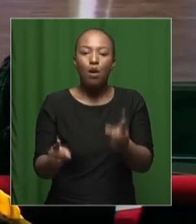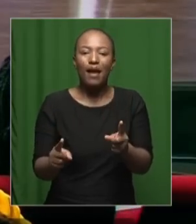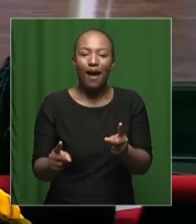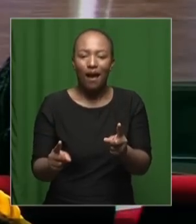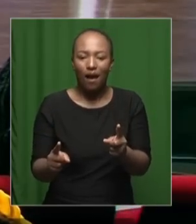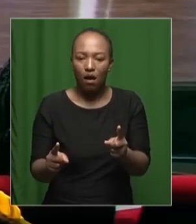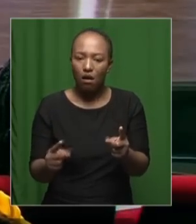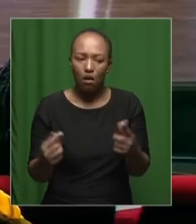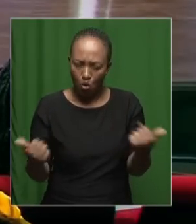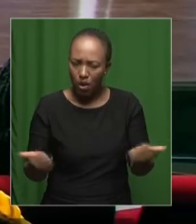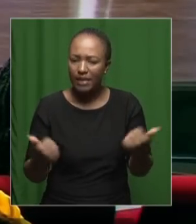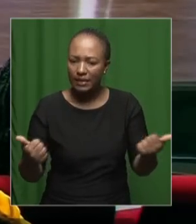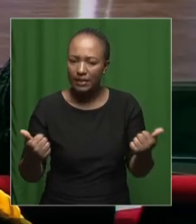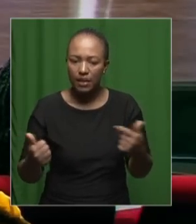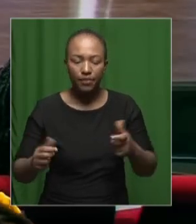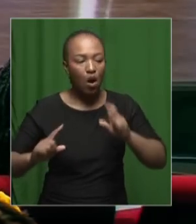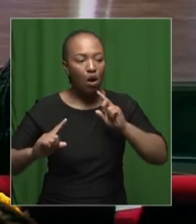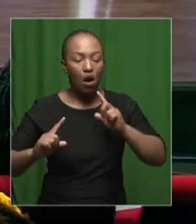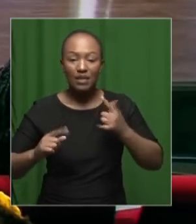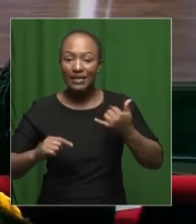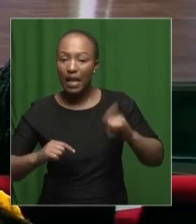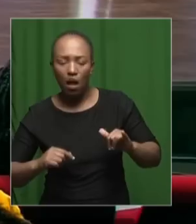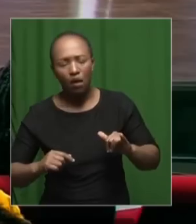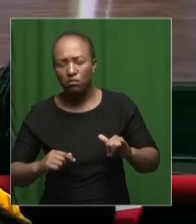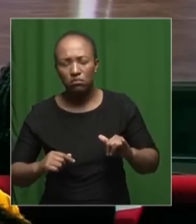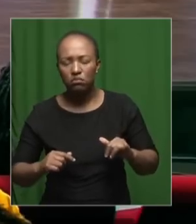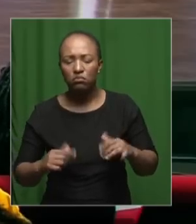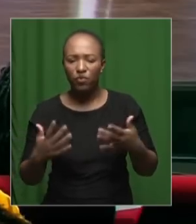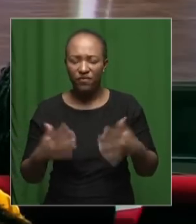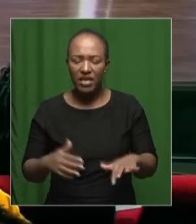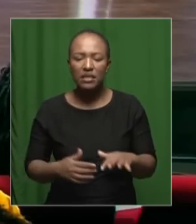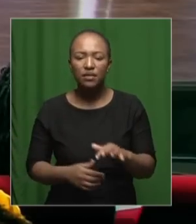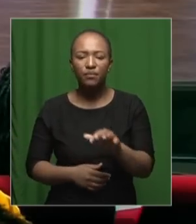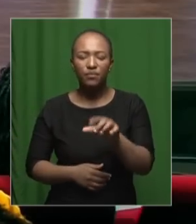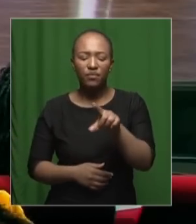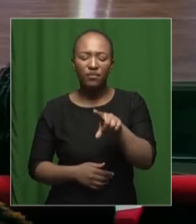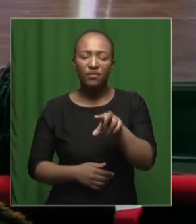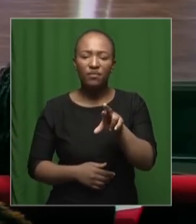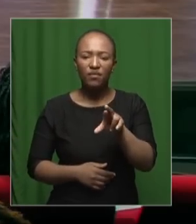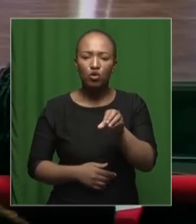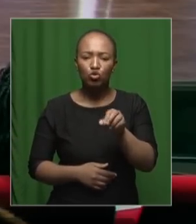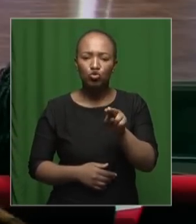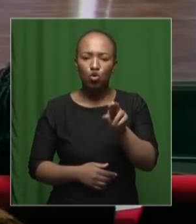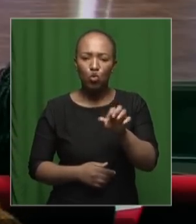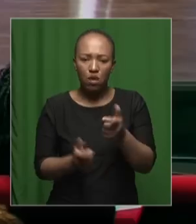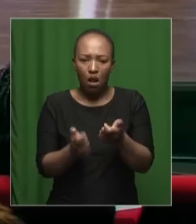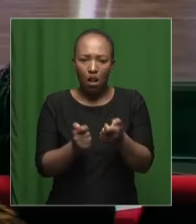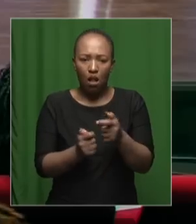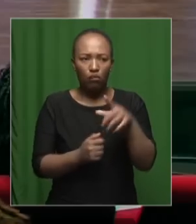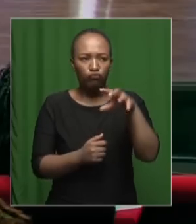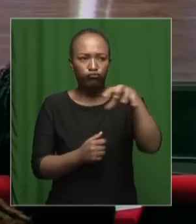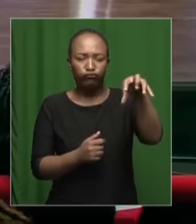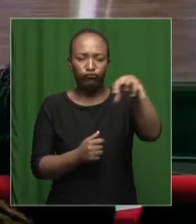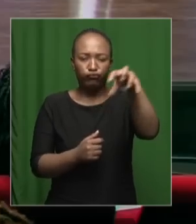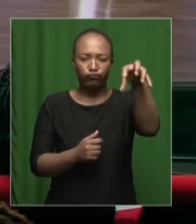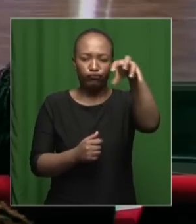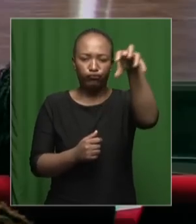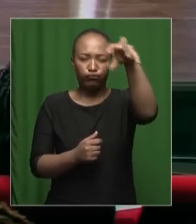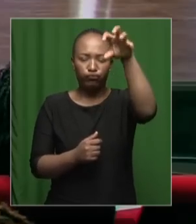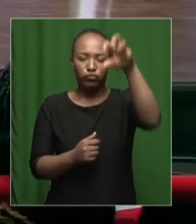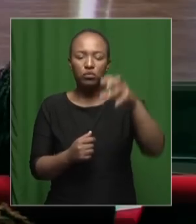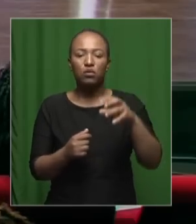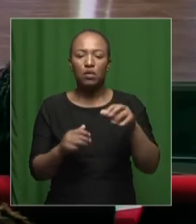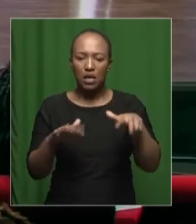to. We have ordered 18 drones, which are going to be used at the borders. We have ordered